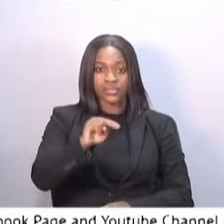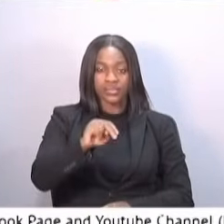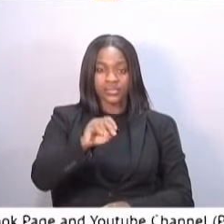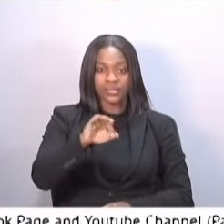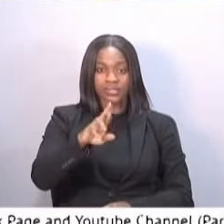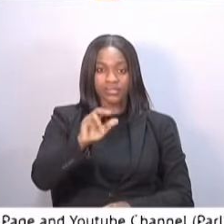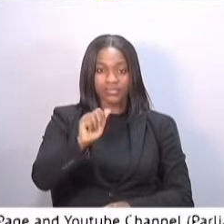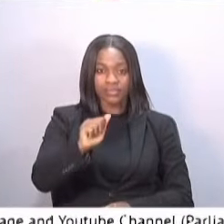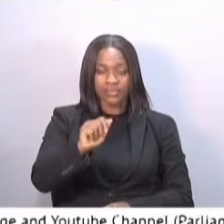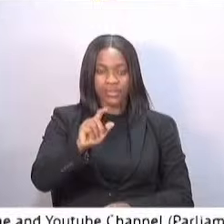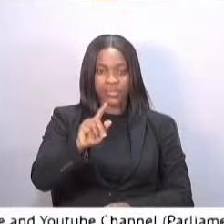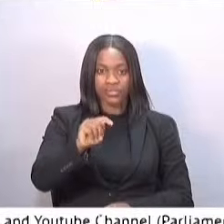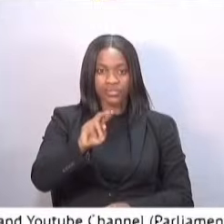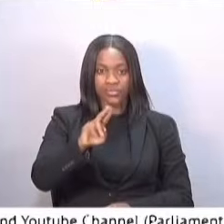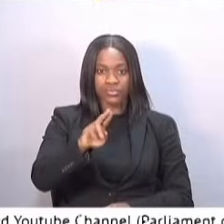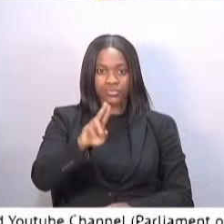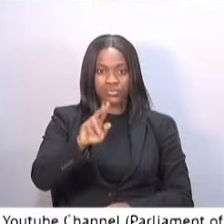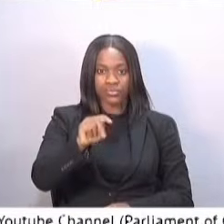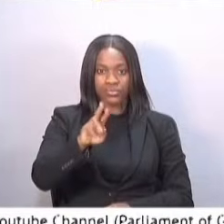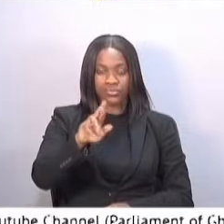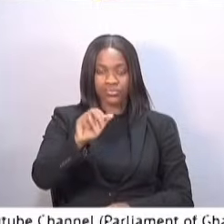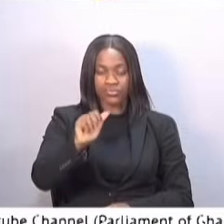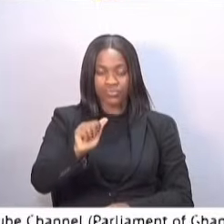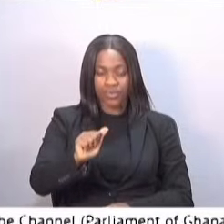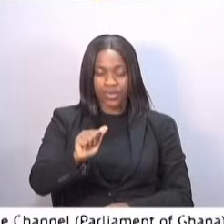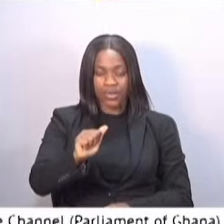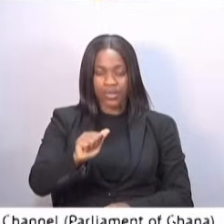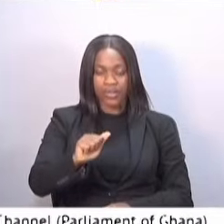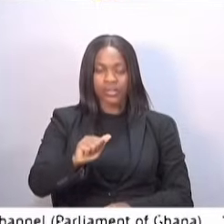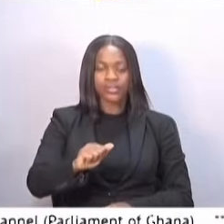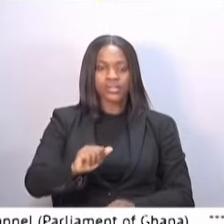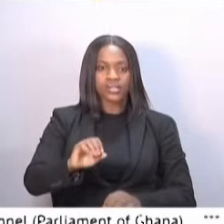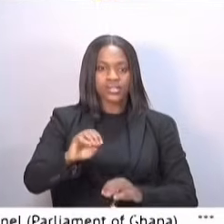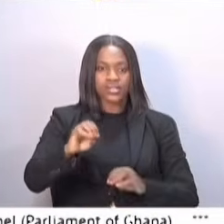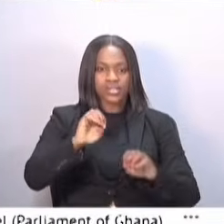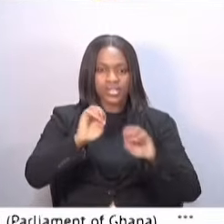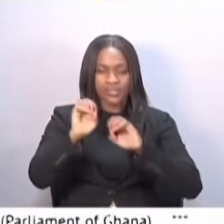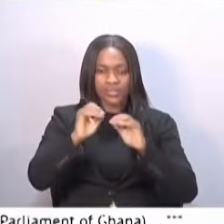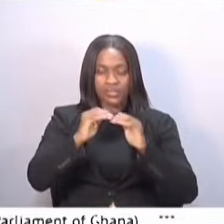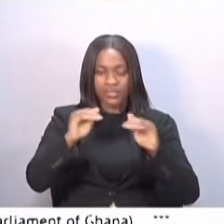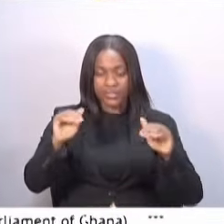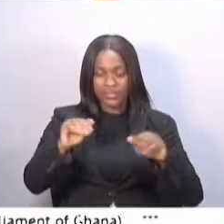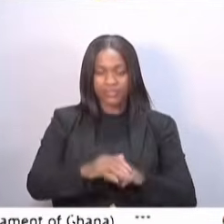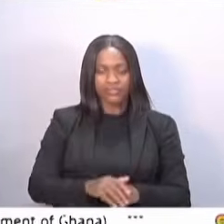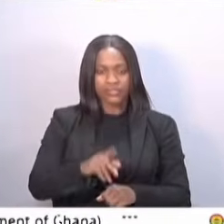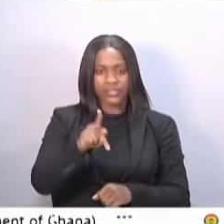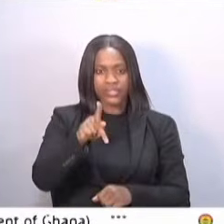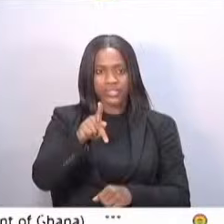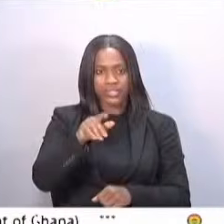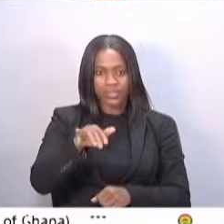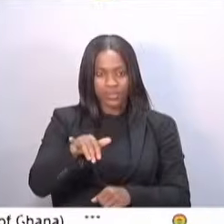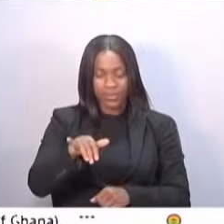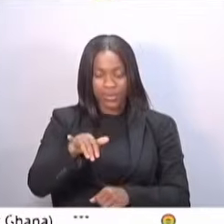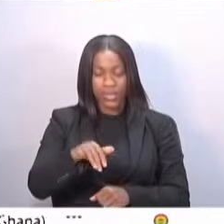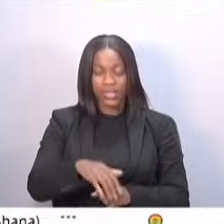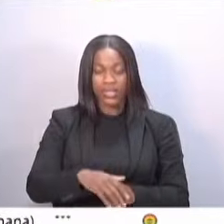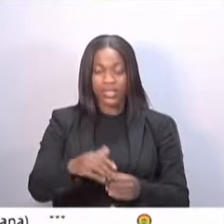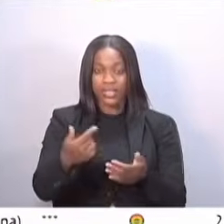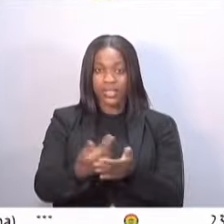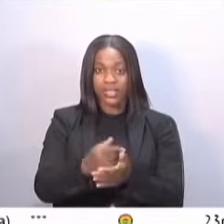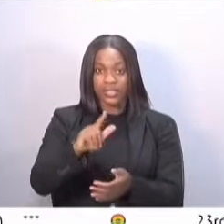Futura Ghana Limited as the validation stage. TFI Power Company Limited, that's on the boarding